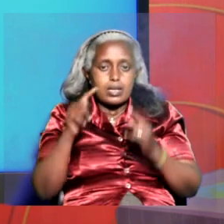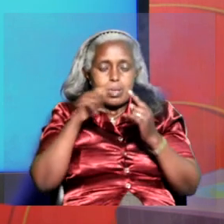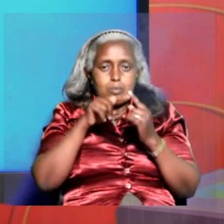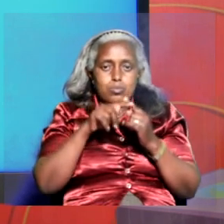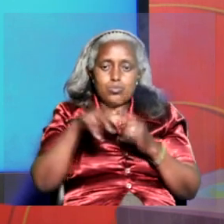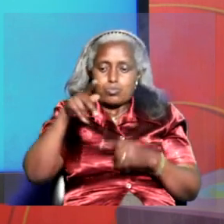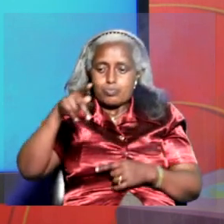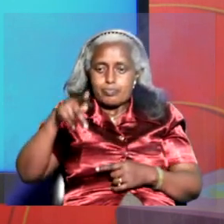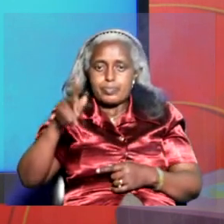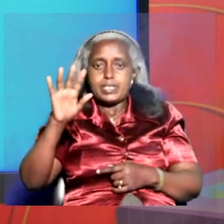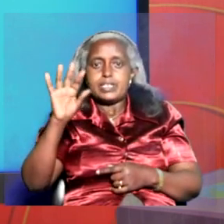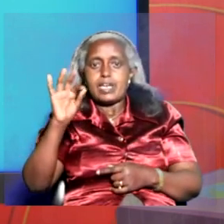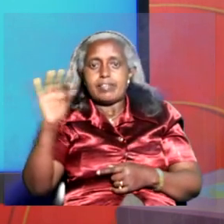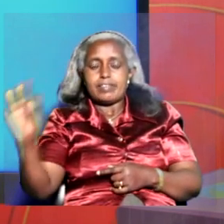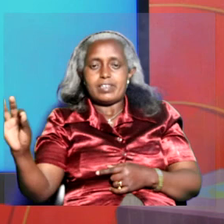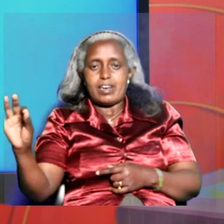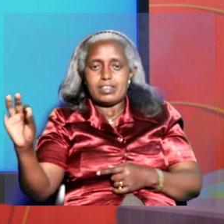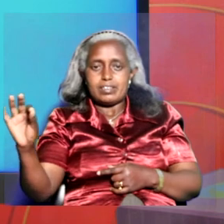P99.